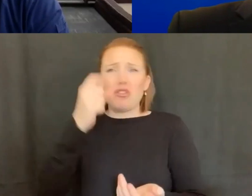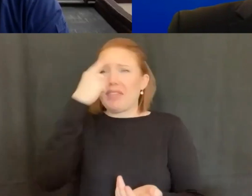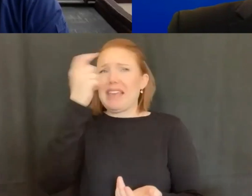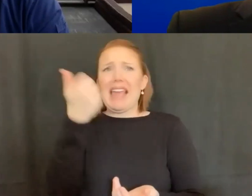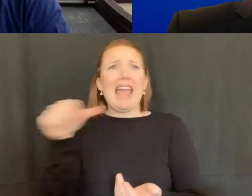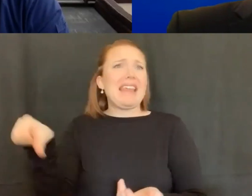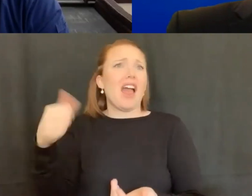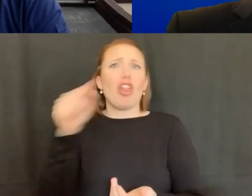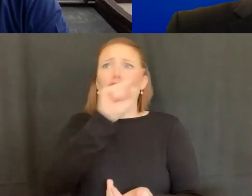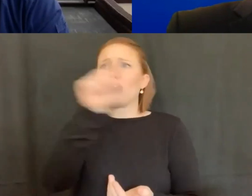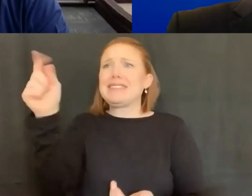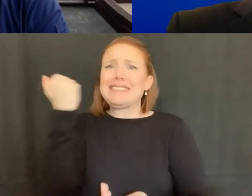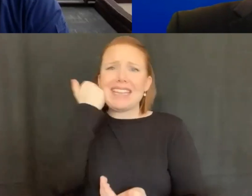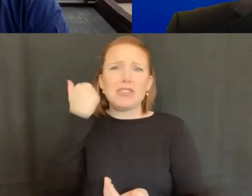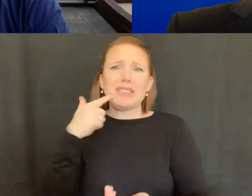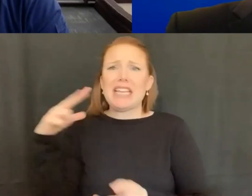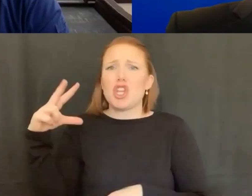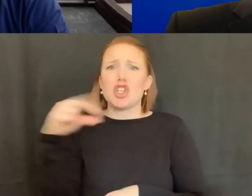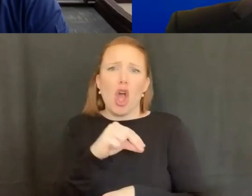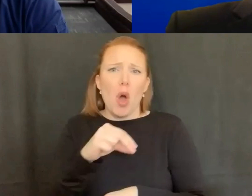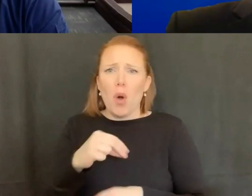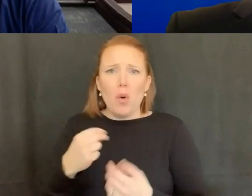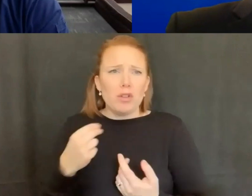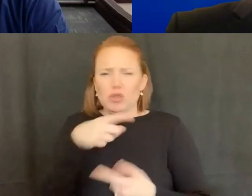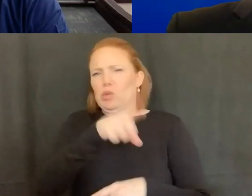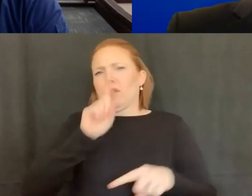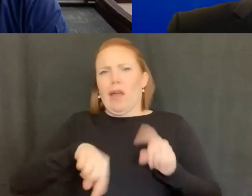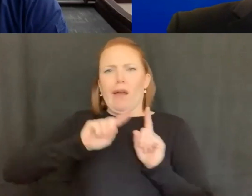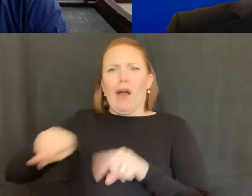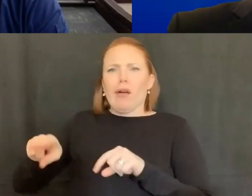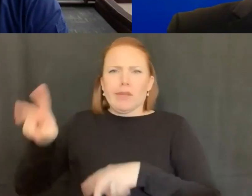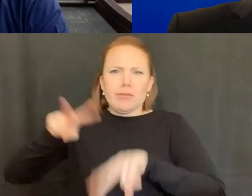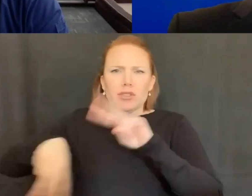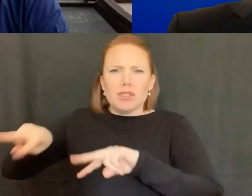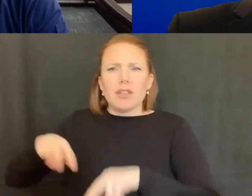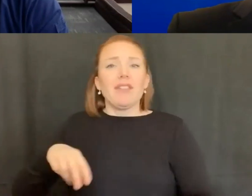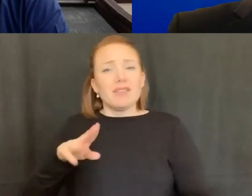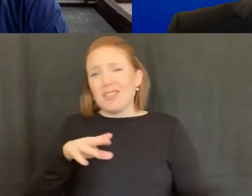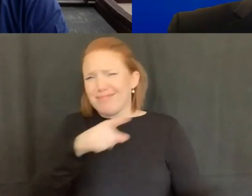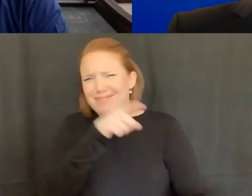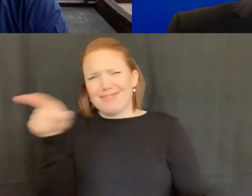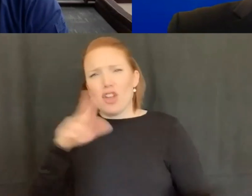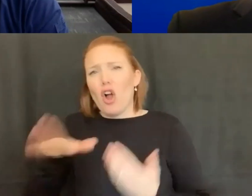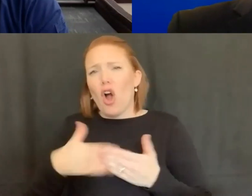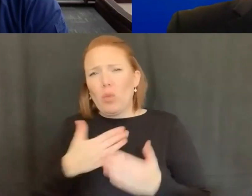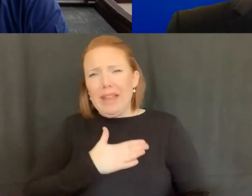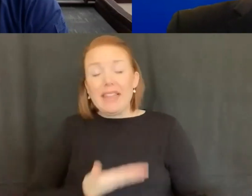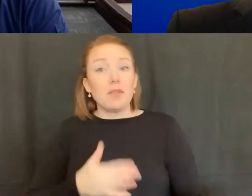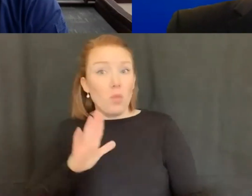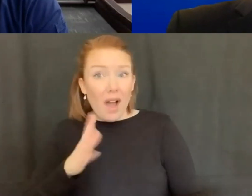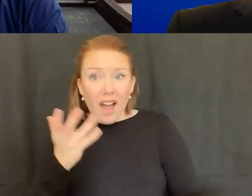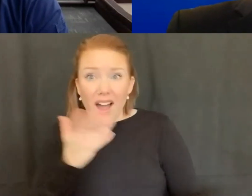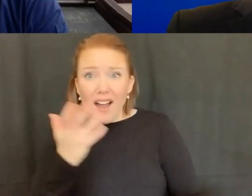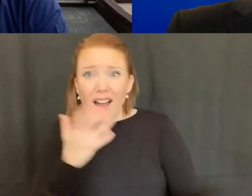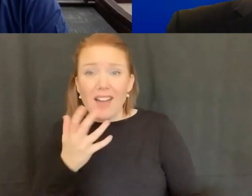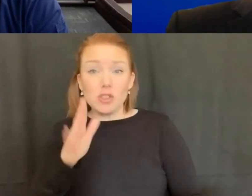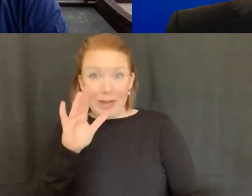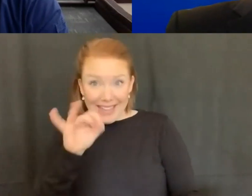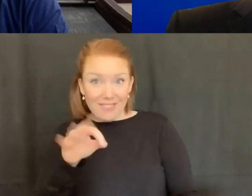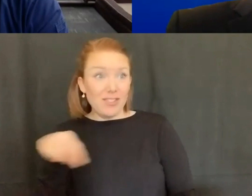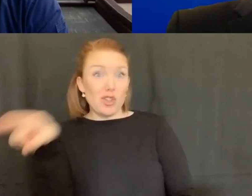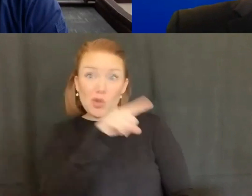turn away a student that was interested in doing dentistry. That's a very powerful answer. So what you're saying is, if you